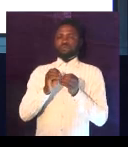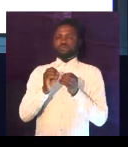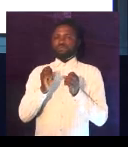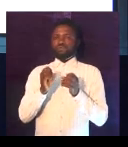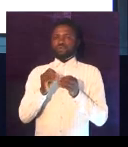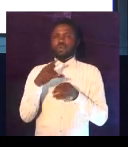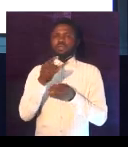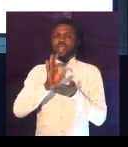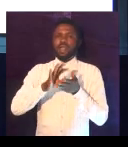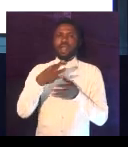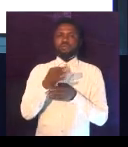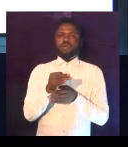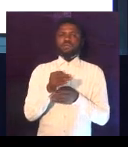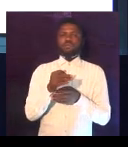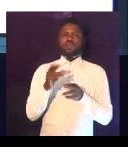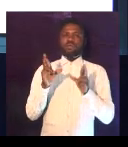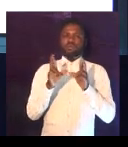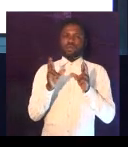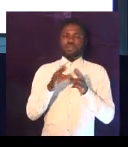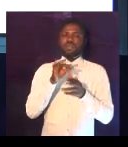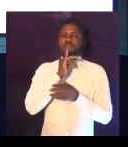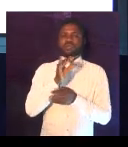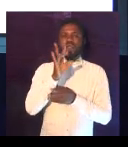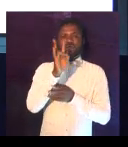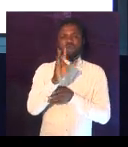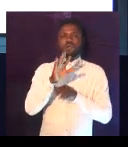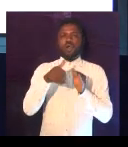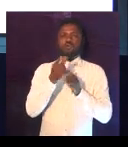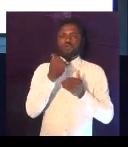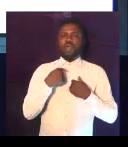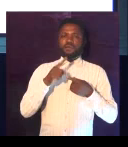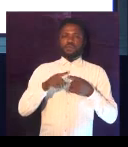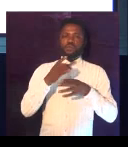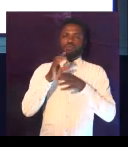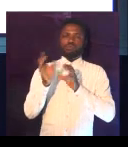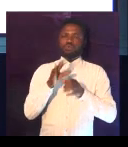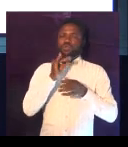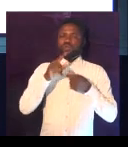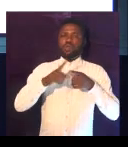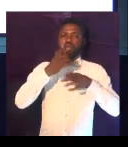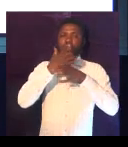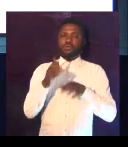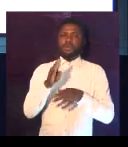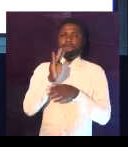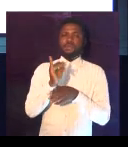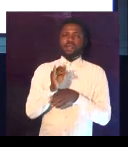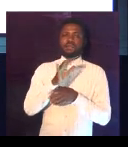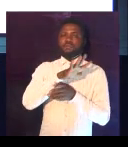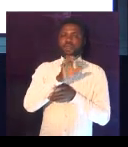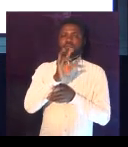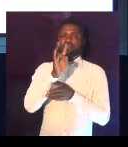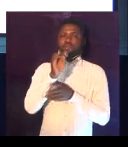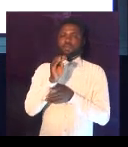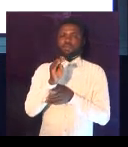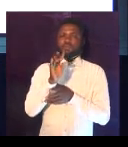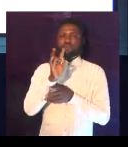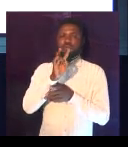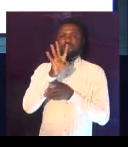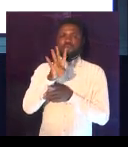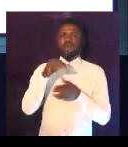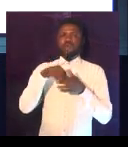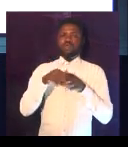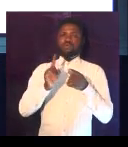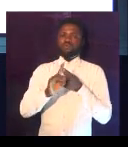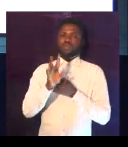7. So the count of pulse rates is 7. So now all you have to do is just divide this 574 equally